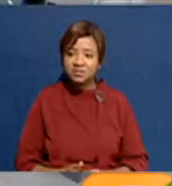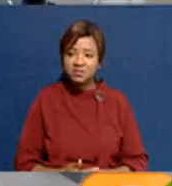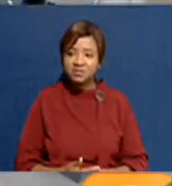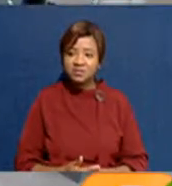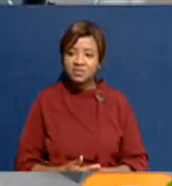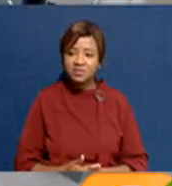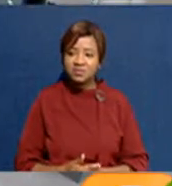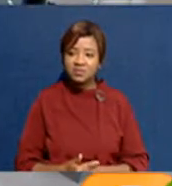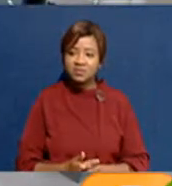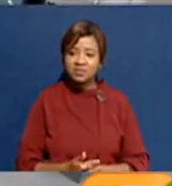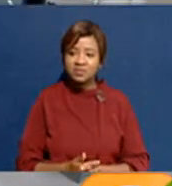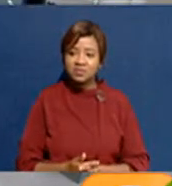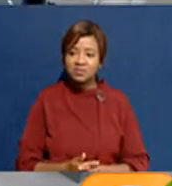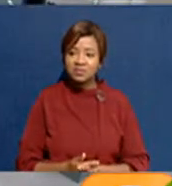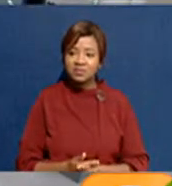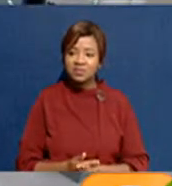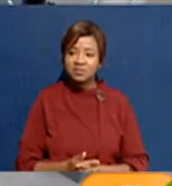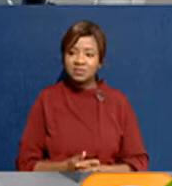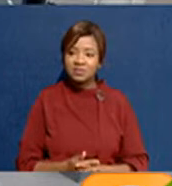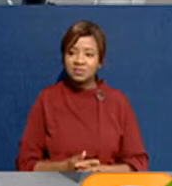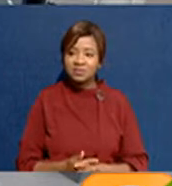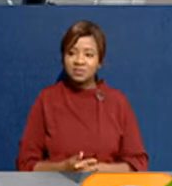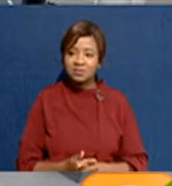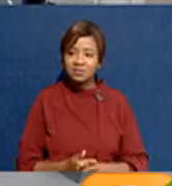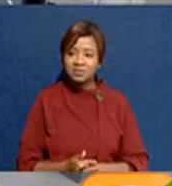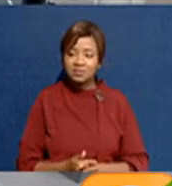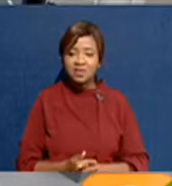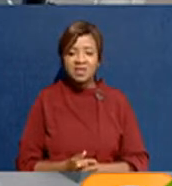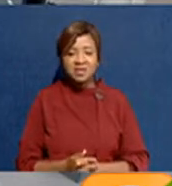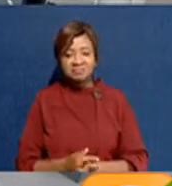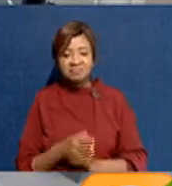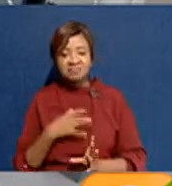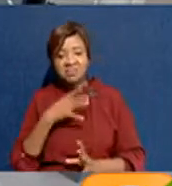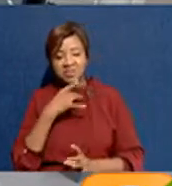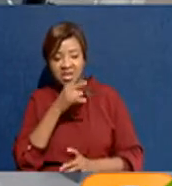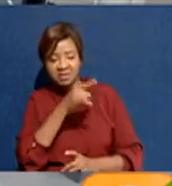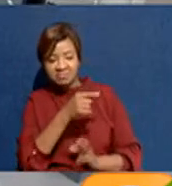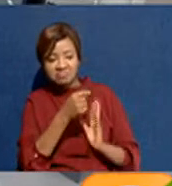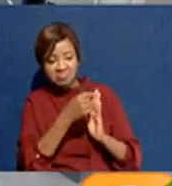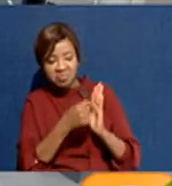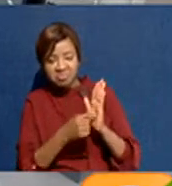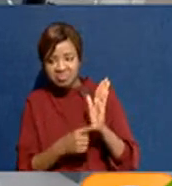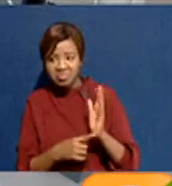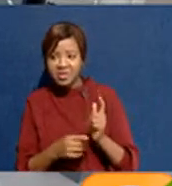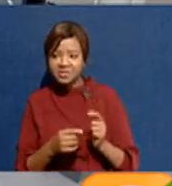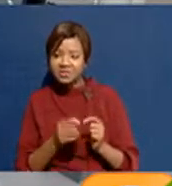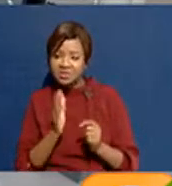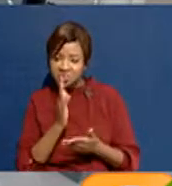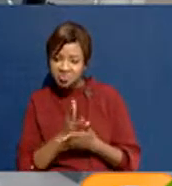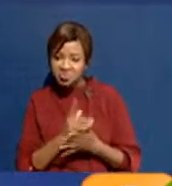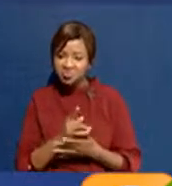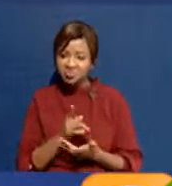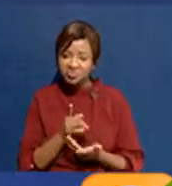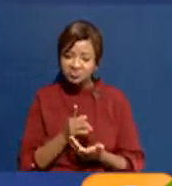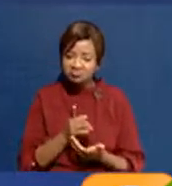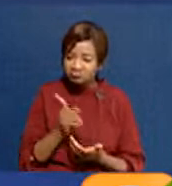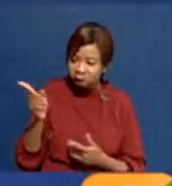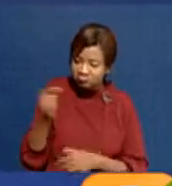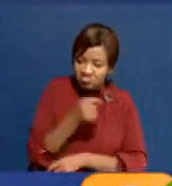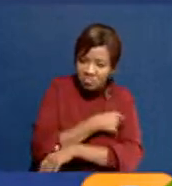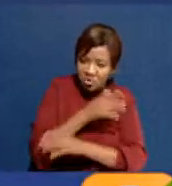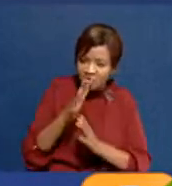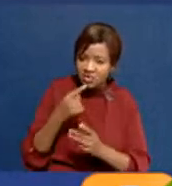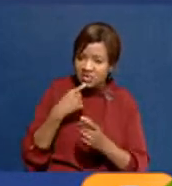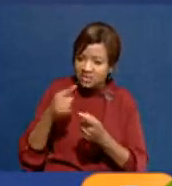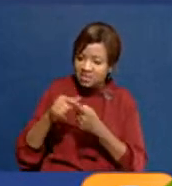talking, because they are referring to figures, but these are people I see on a daily basis. I see them in the real sense. When you talk